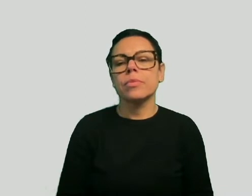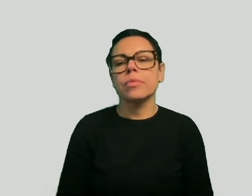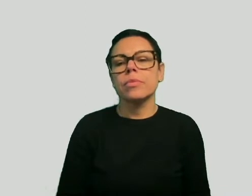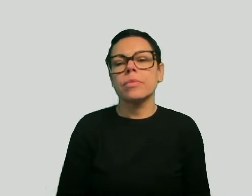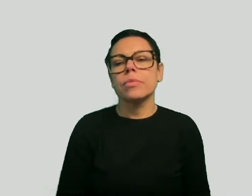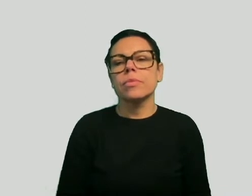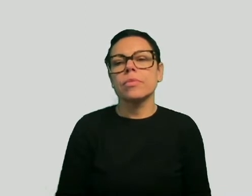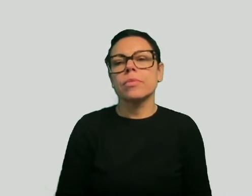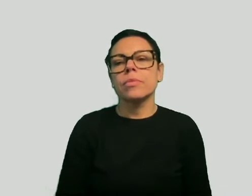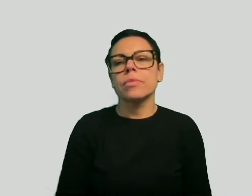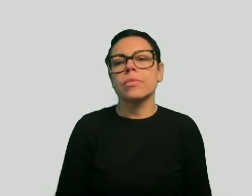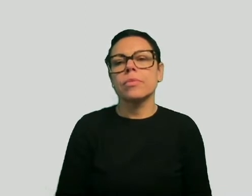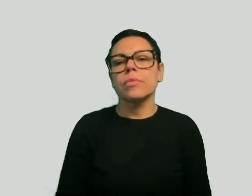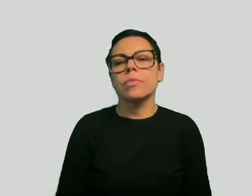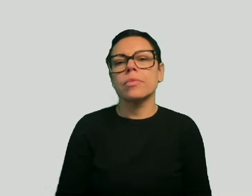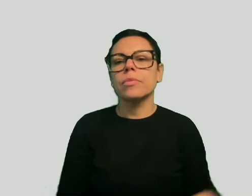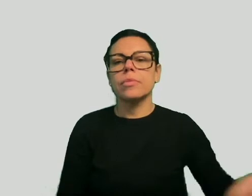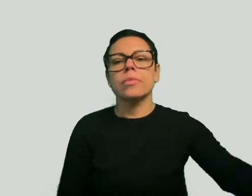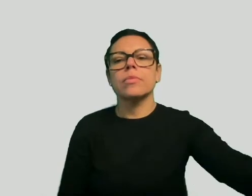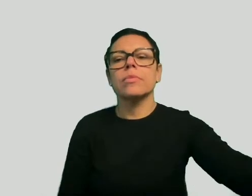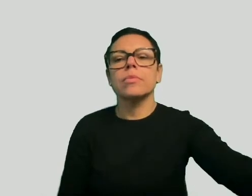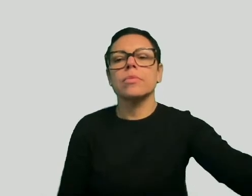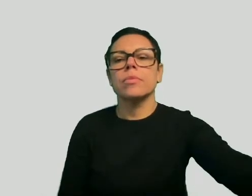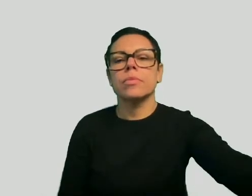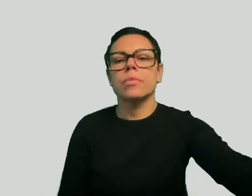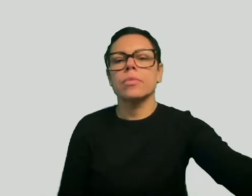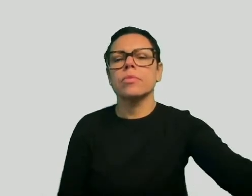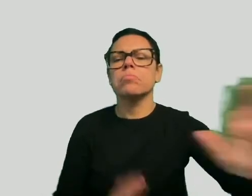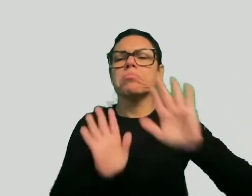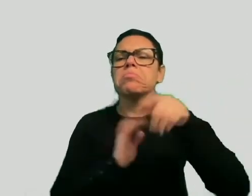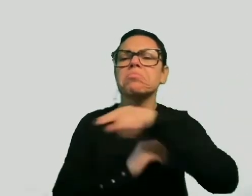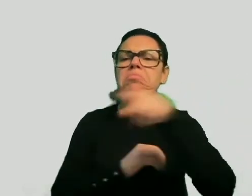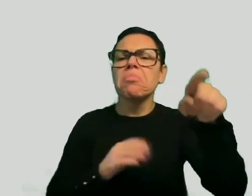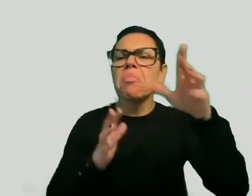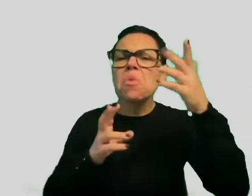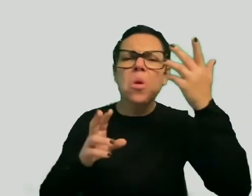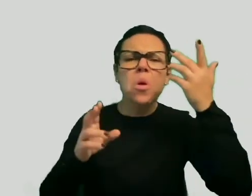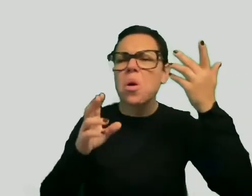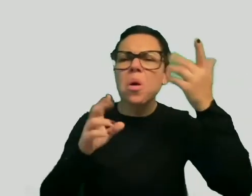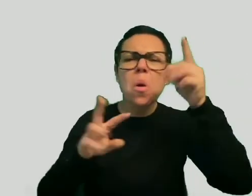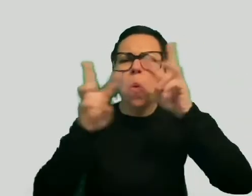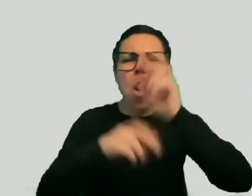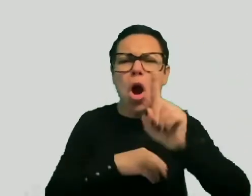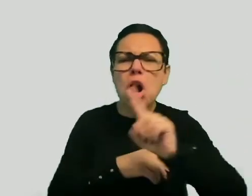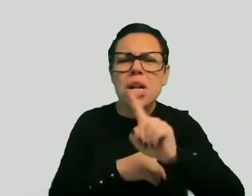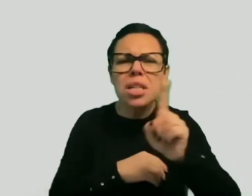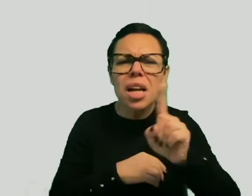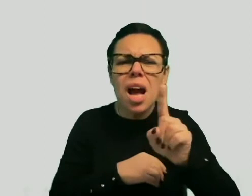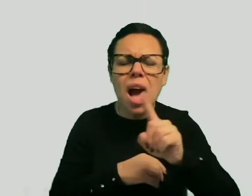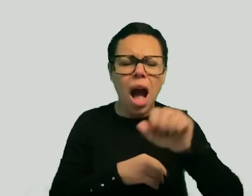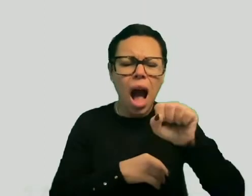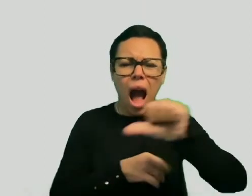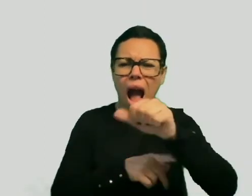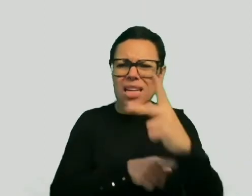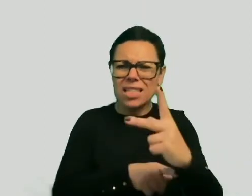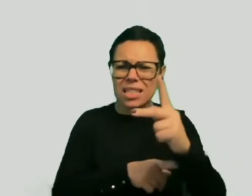Yeah, but the slide doesn't really matter. You have to hit the Ask a Question button. Open Q&A, yeah. If you hit